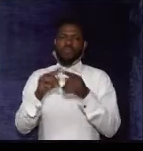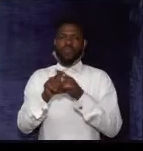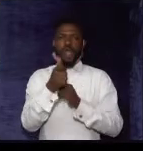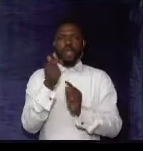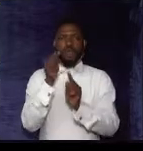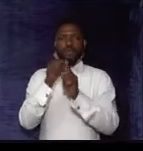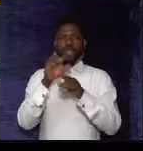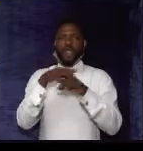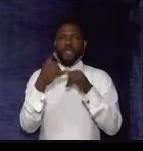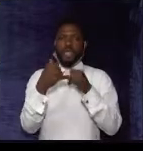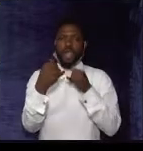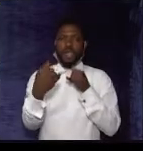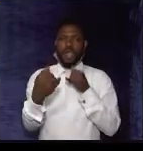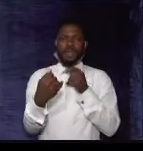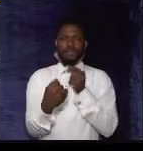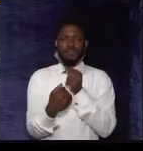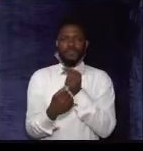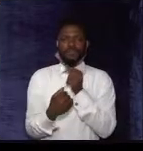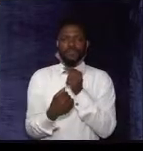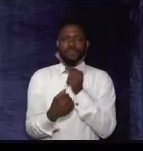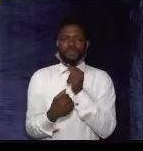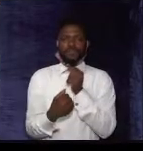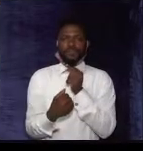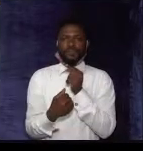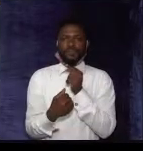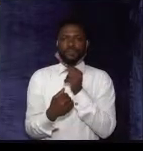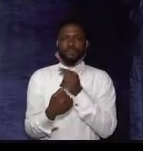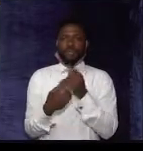let's move it to another point on the line.